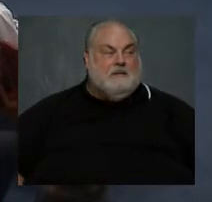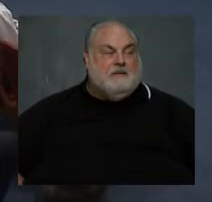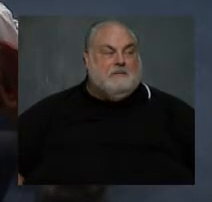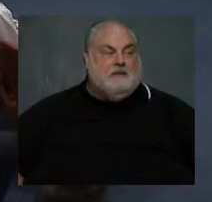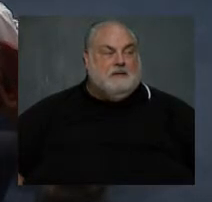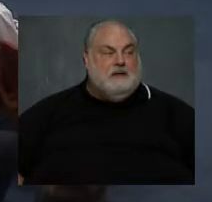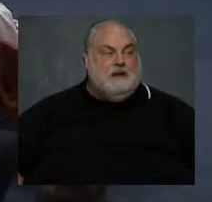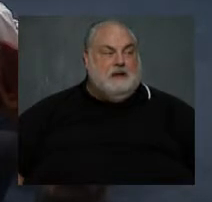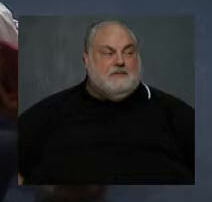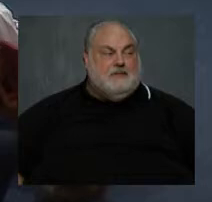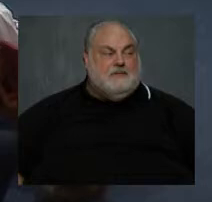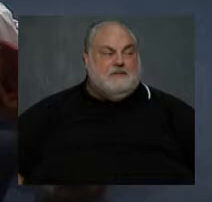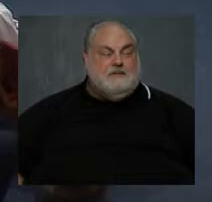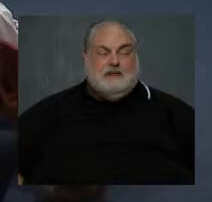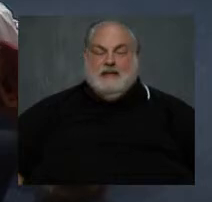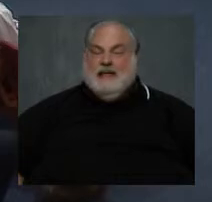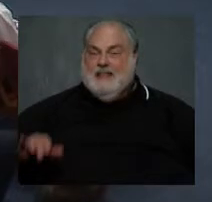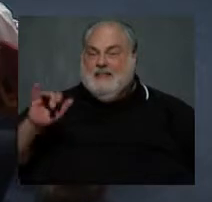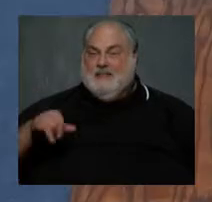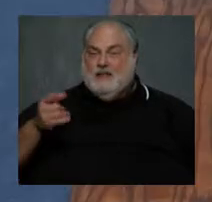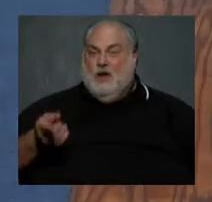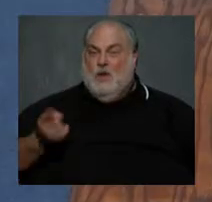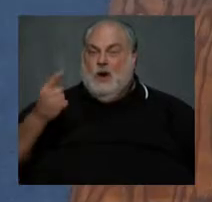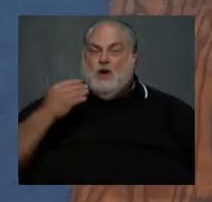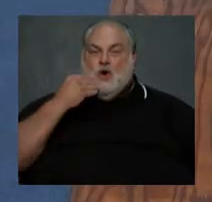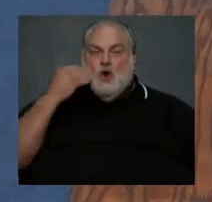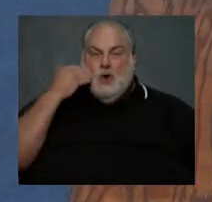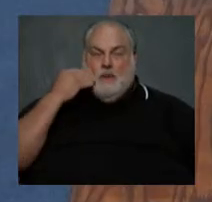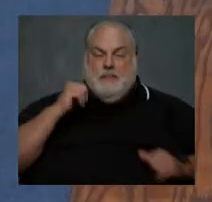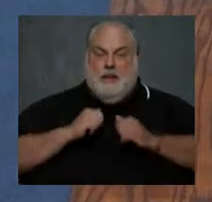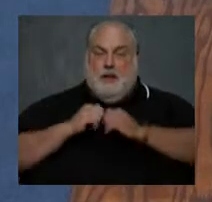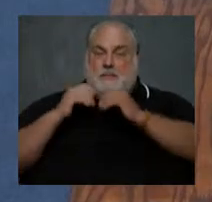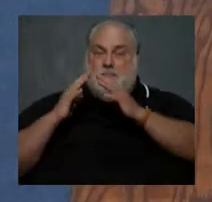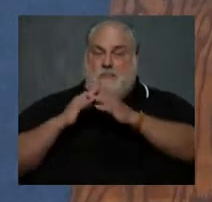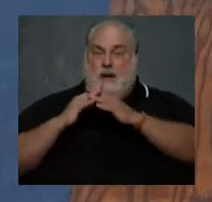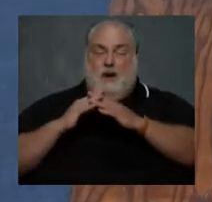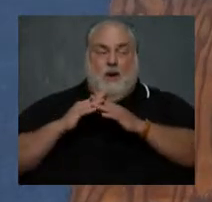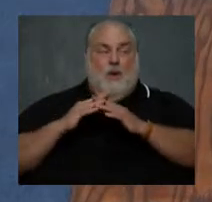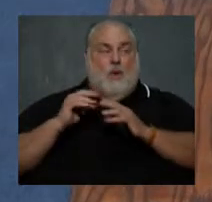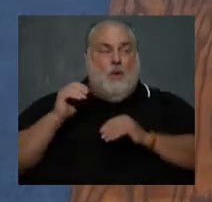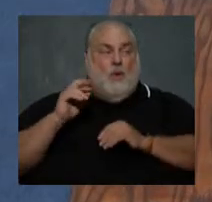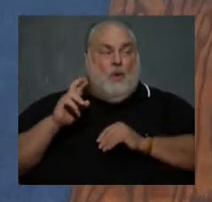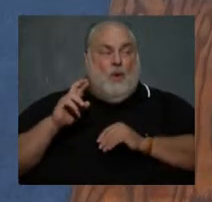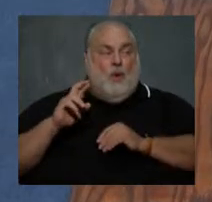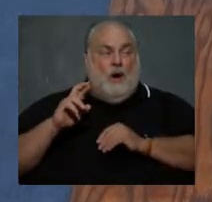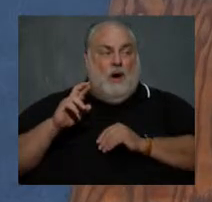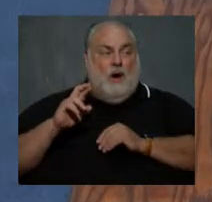All right, so is this one home being built, or is this a